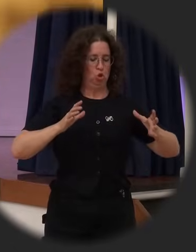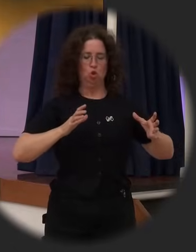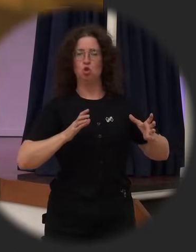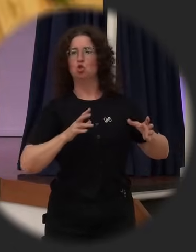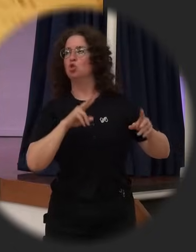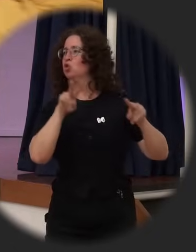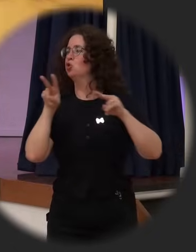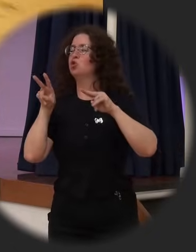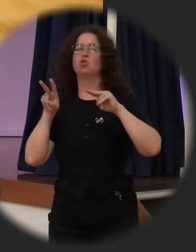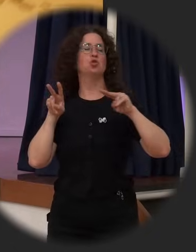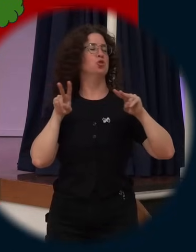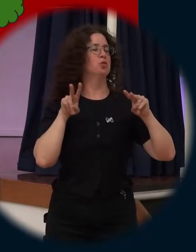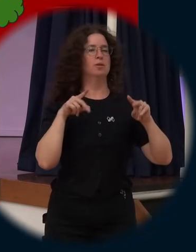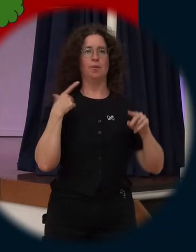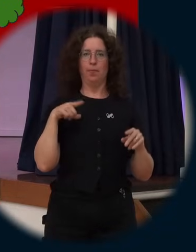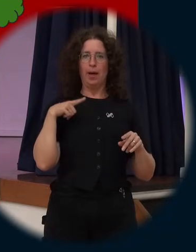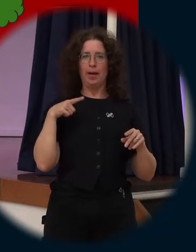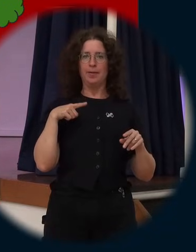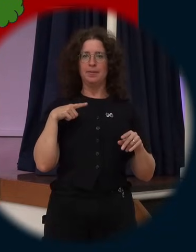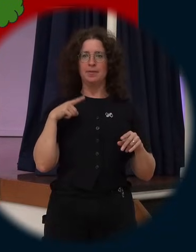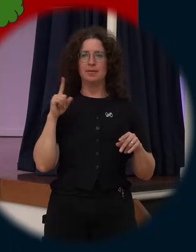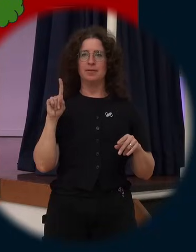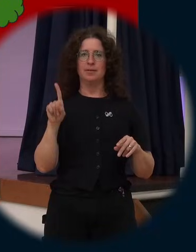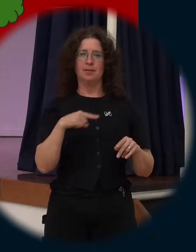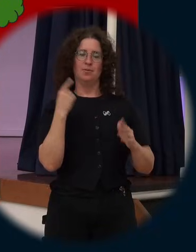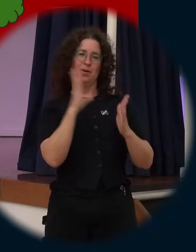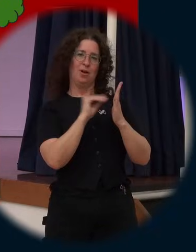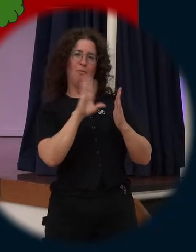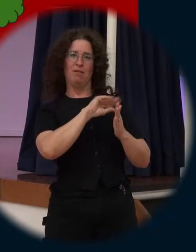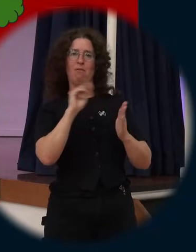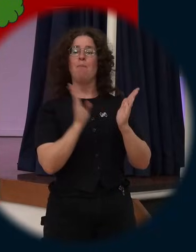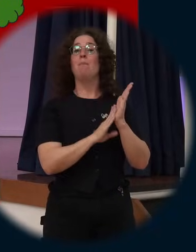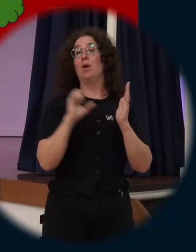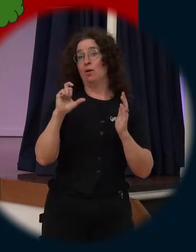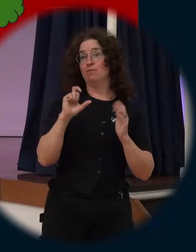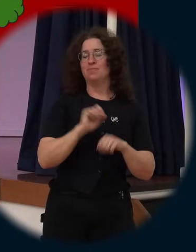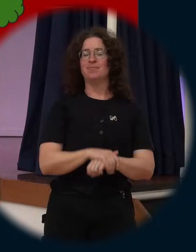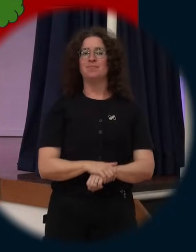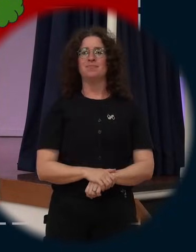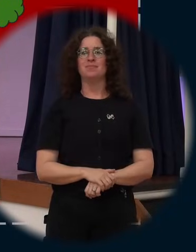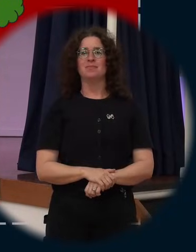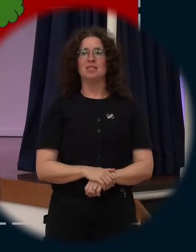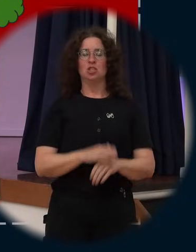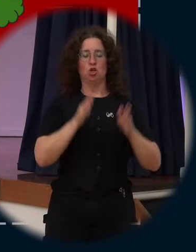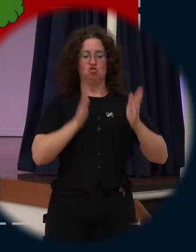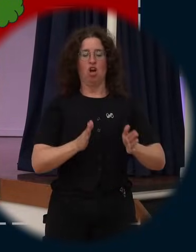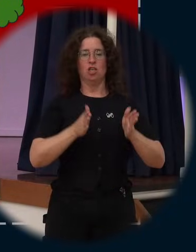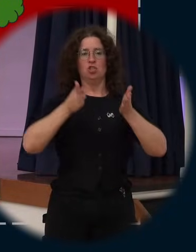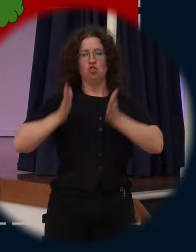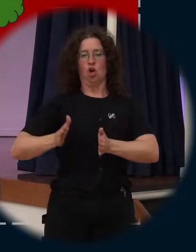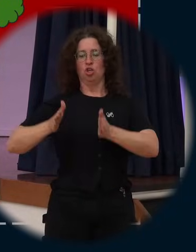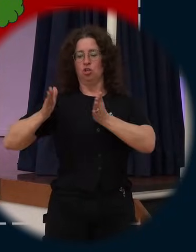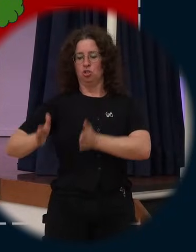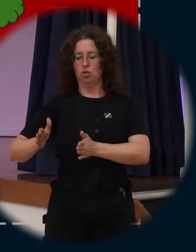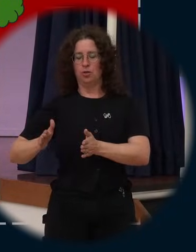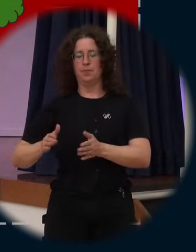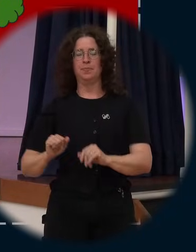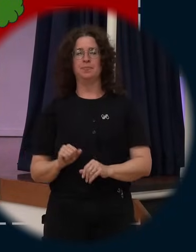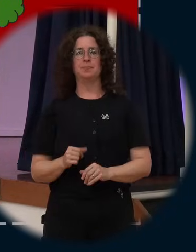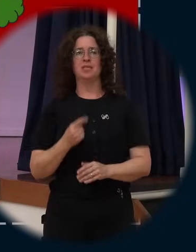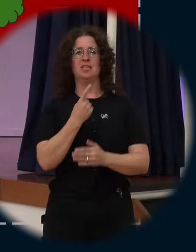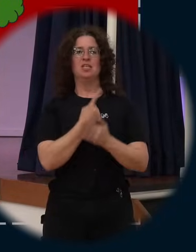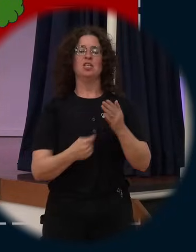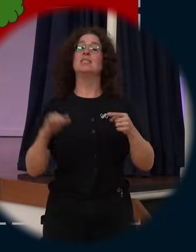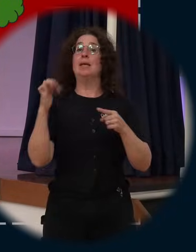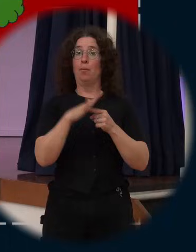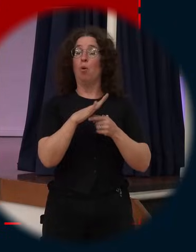really see. And that's because we're taking a leaf out of Minecraft's book, basically chunking our world into just